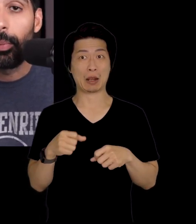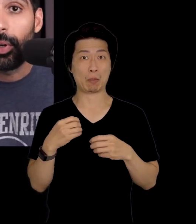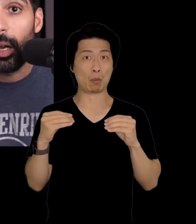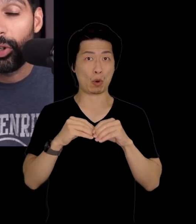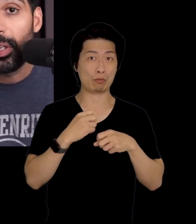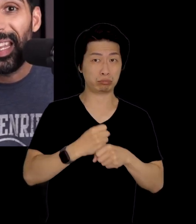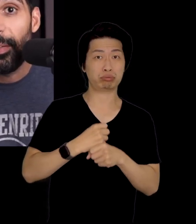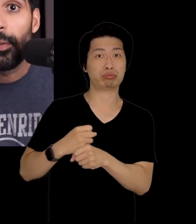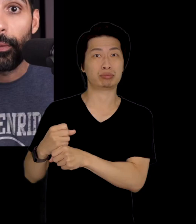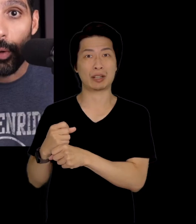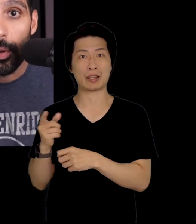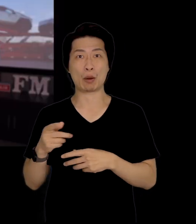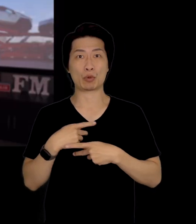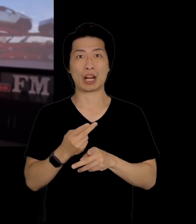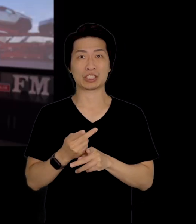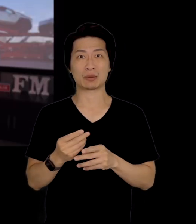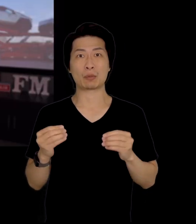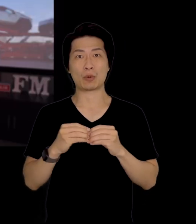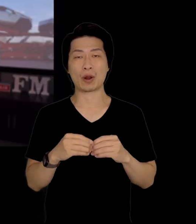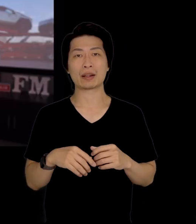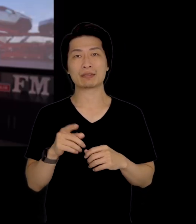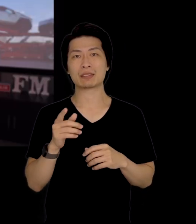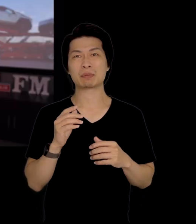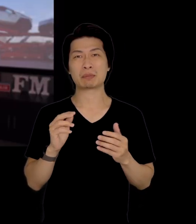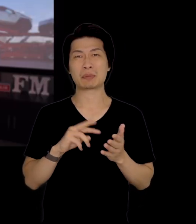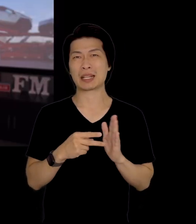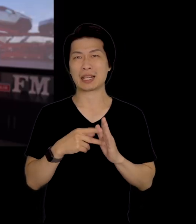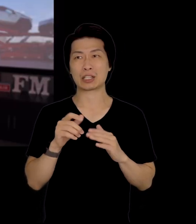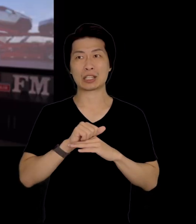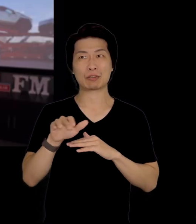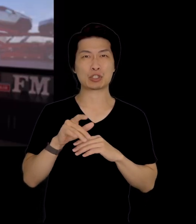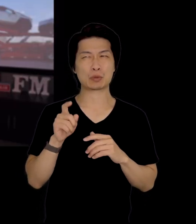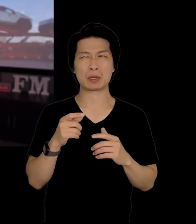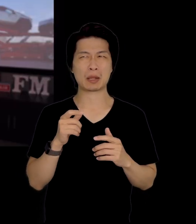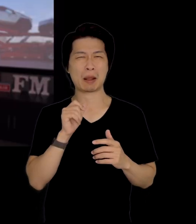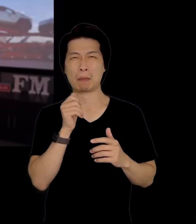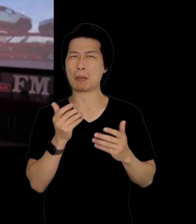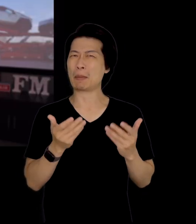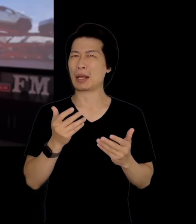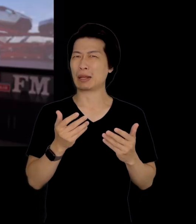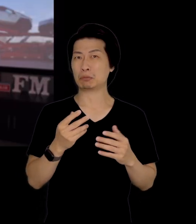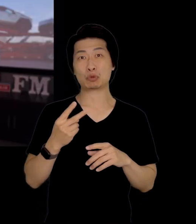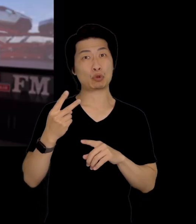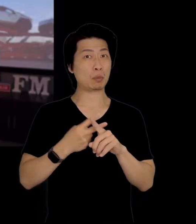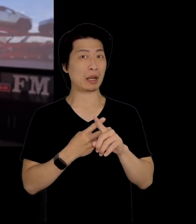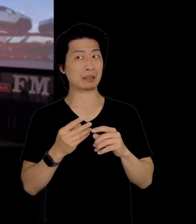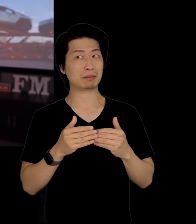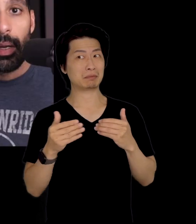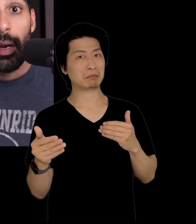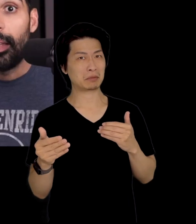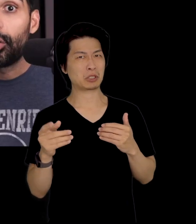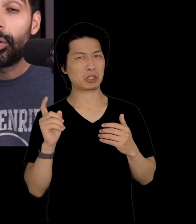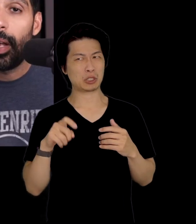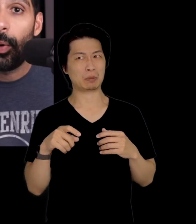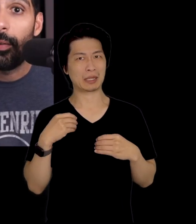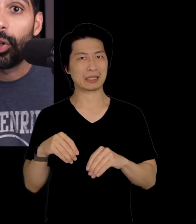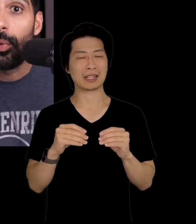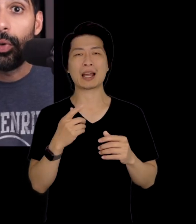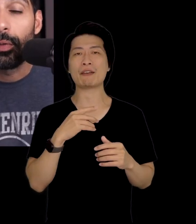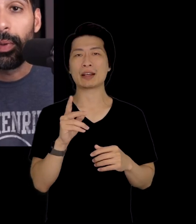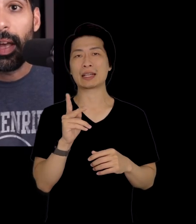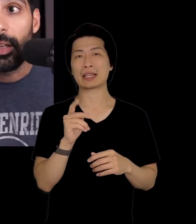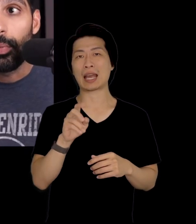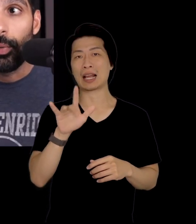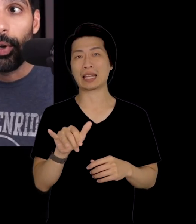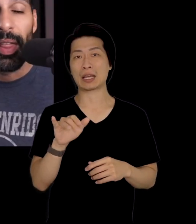up their production even further. Meaning that first deliveries at a maximum should be no longer than about 2 months from now. In addition to that, we have some news